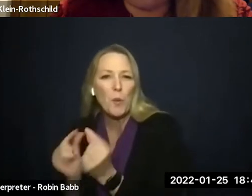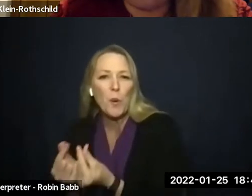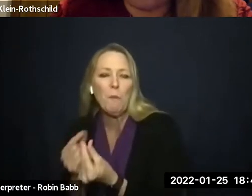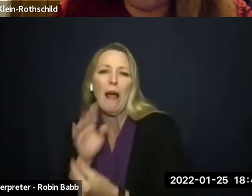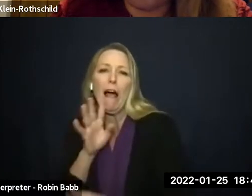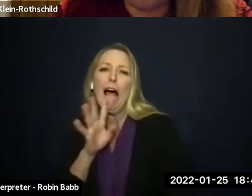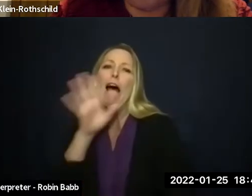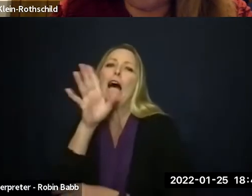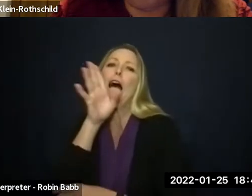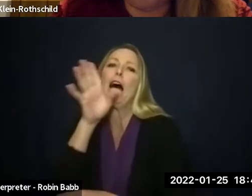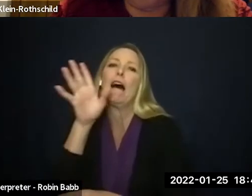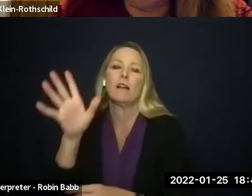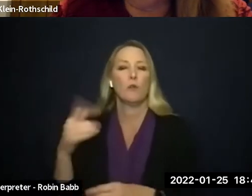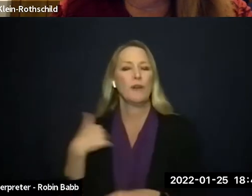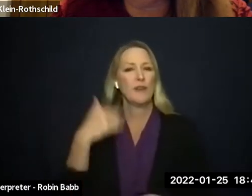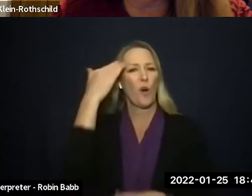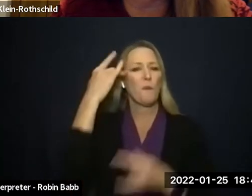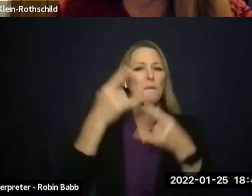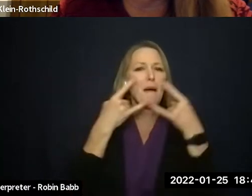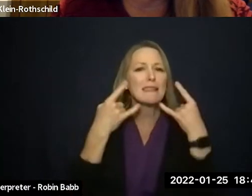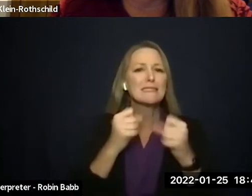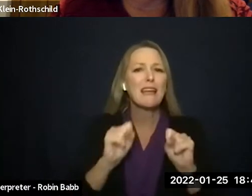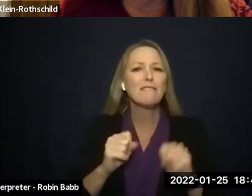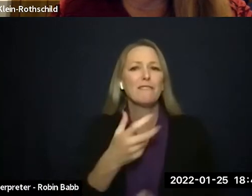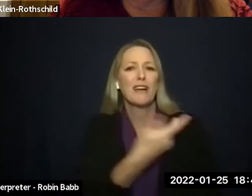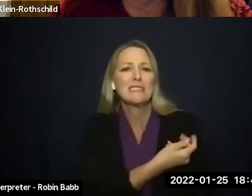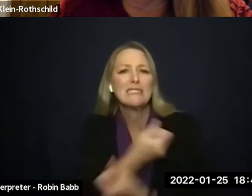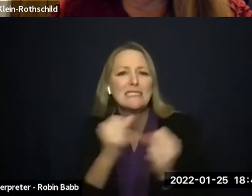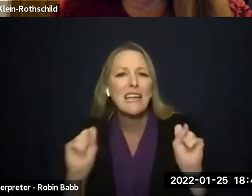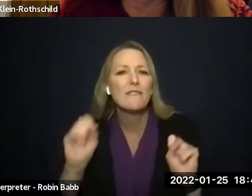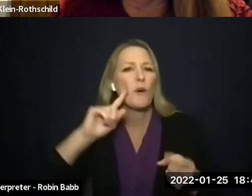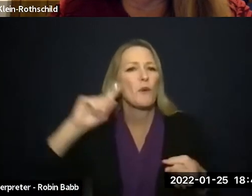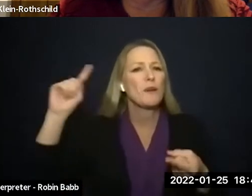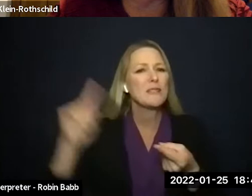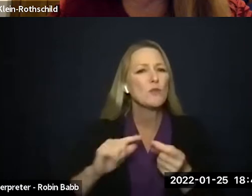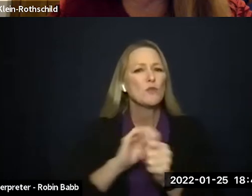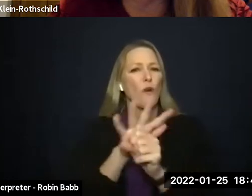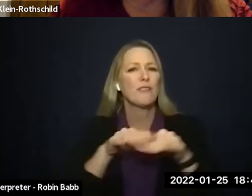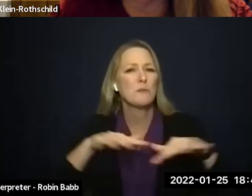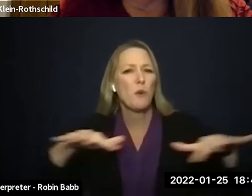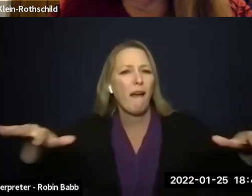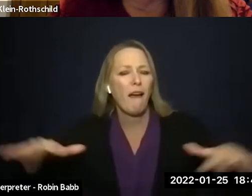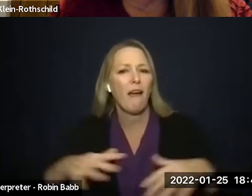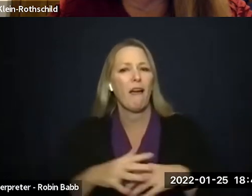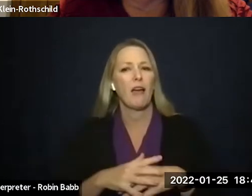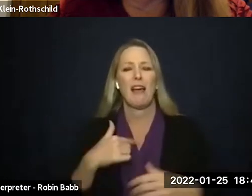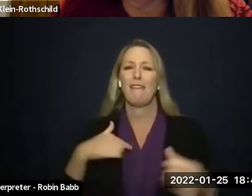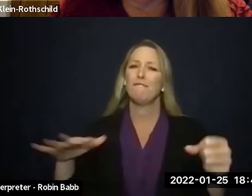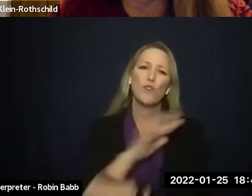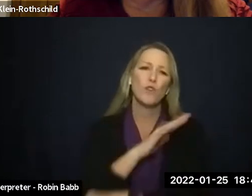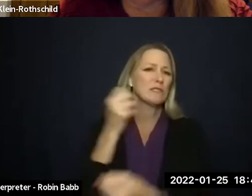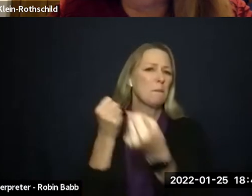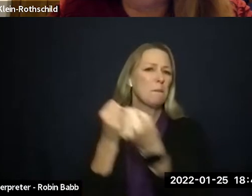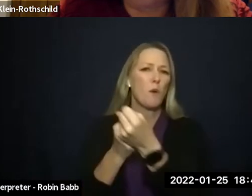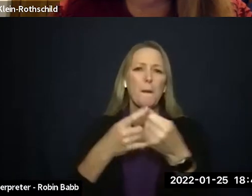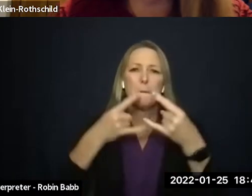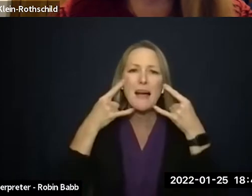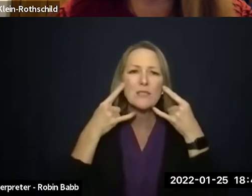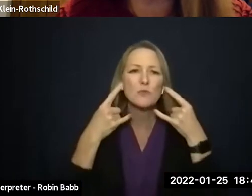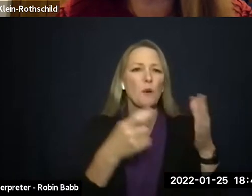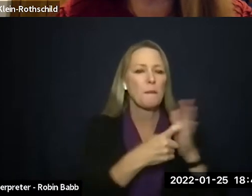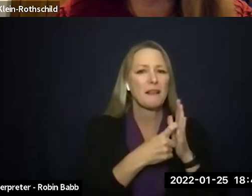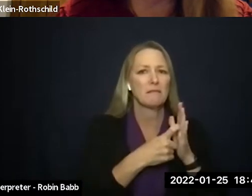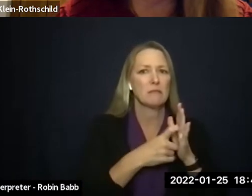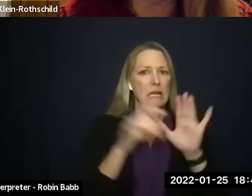masking and vaccines are safe and effective at reducing incidents of coven i'm fully in support of mask mandates as is the majority of the